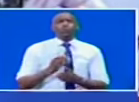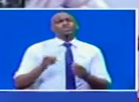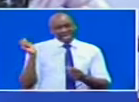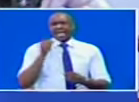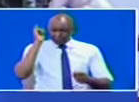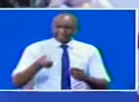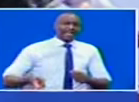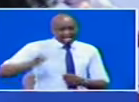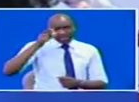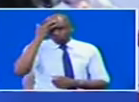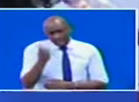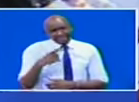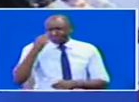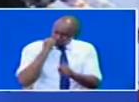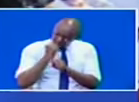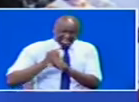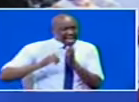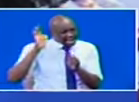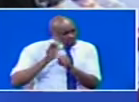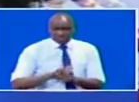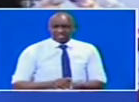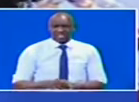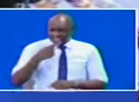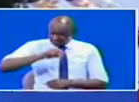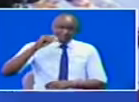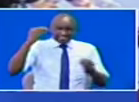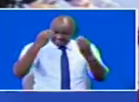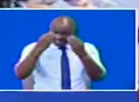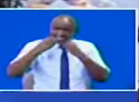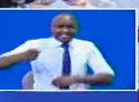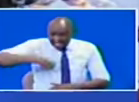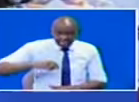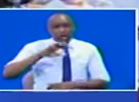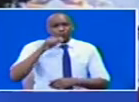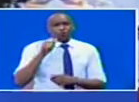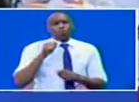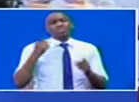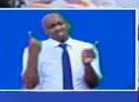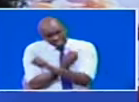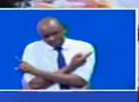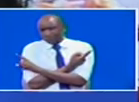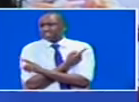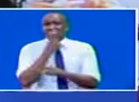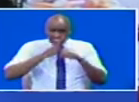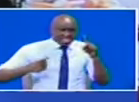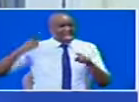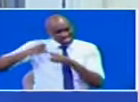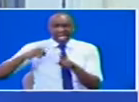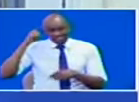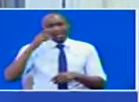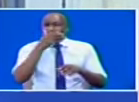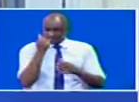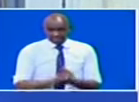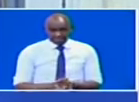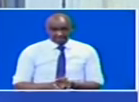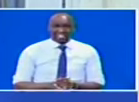that, kwa sababu wanafanya kazi mingi, they teach us kutoka mwanzo wa semester up to the end, so they deserve it. I think